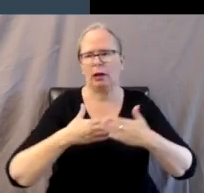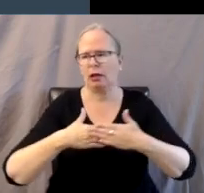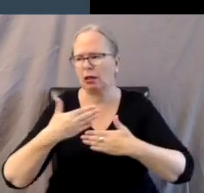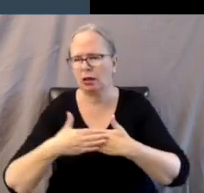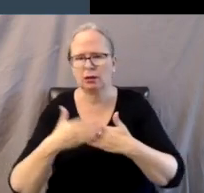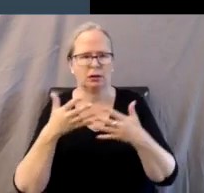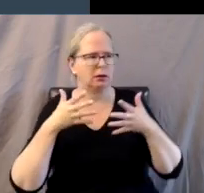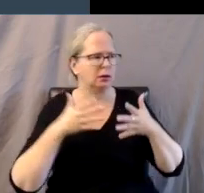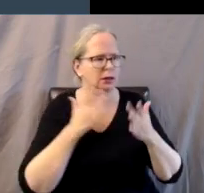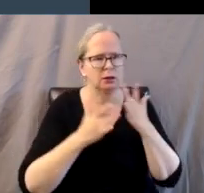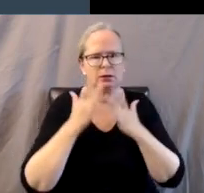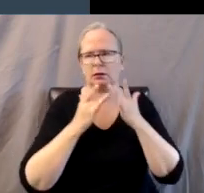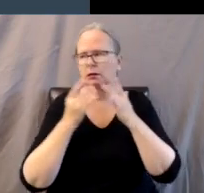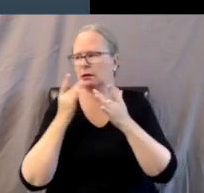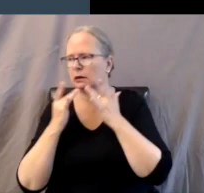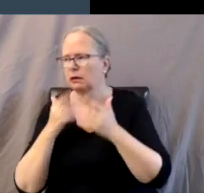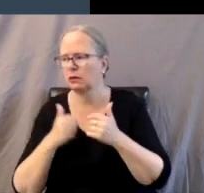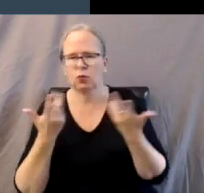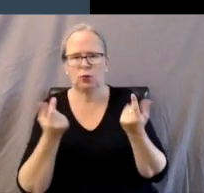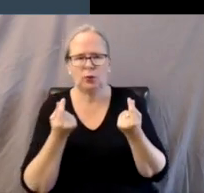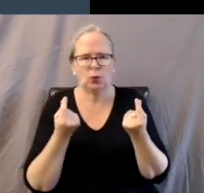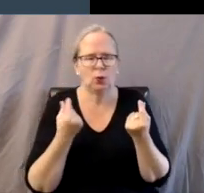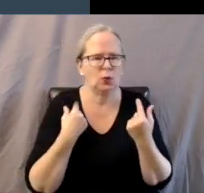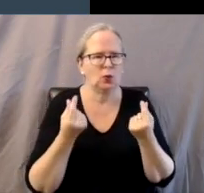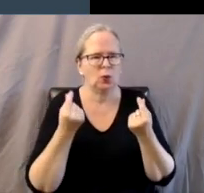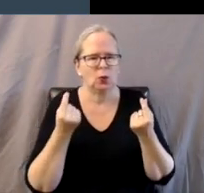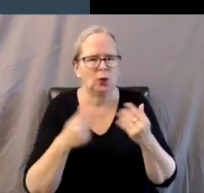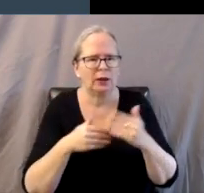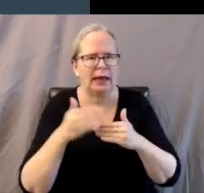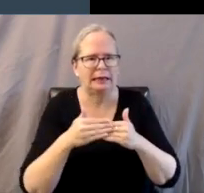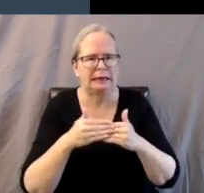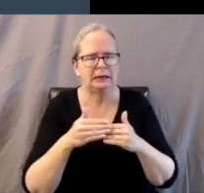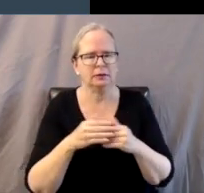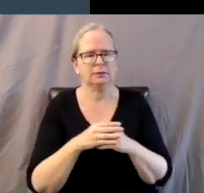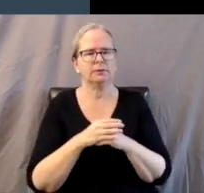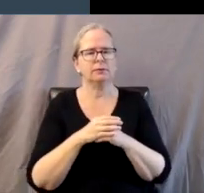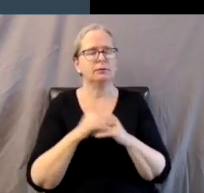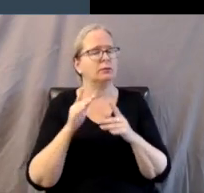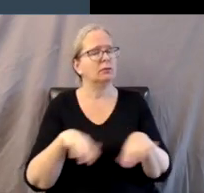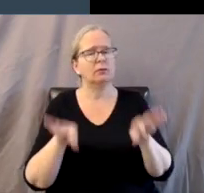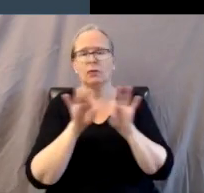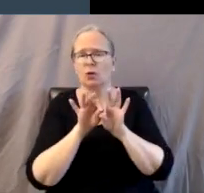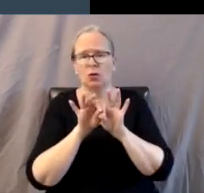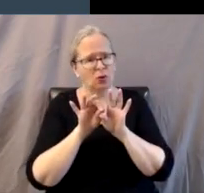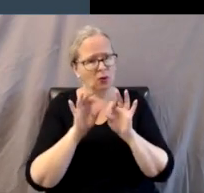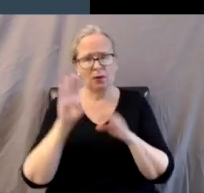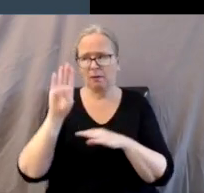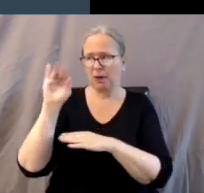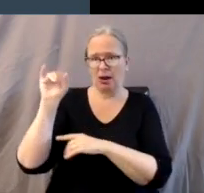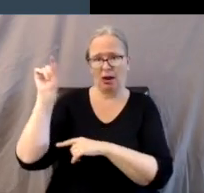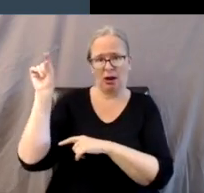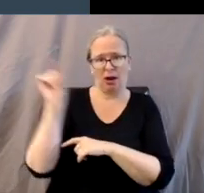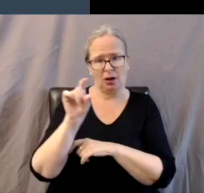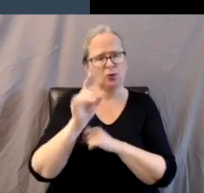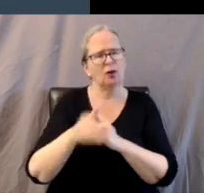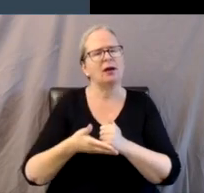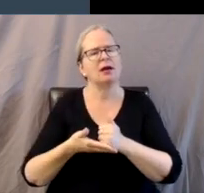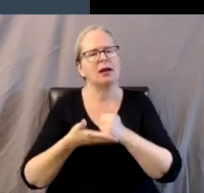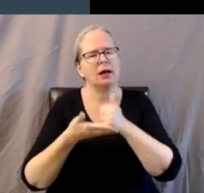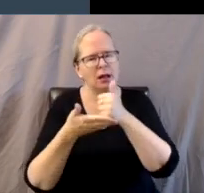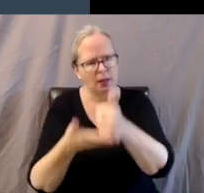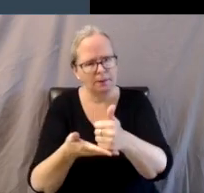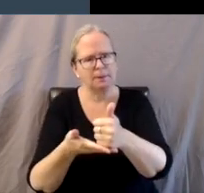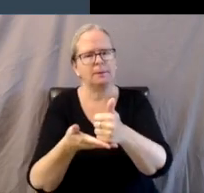this, like, bottom line is less time spent in hospitals and less taxpayers' dollars spent on health